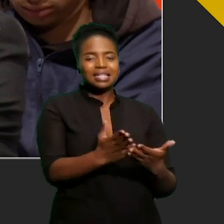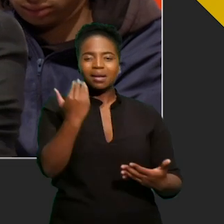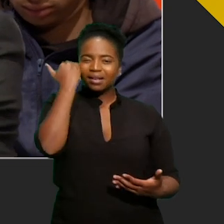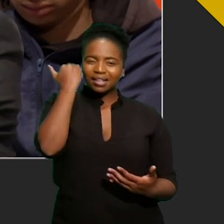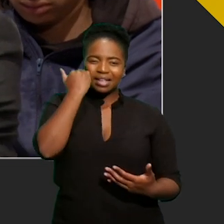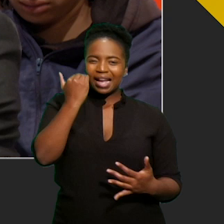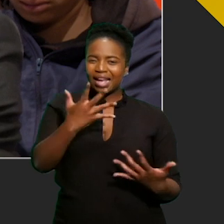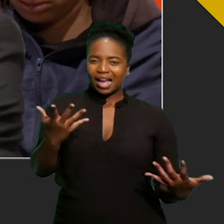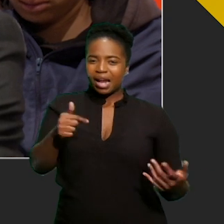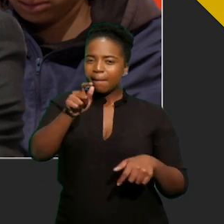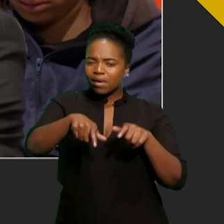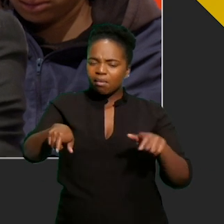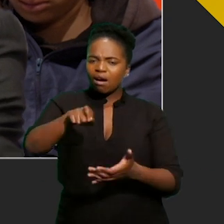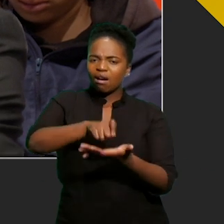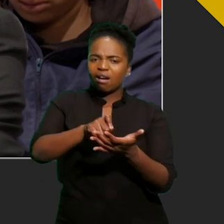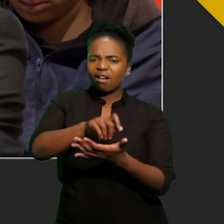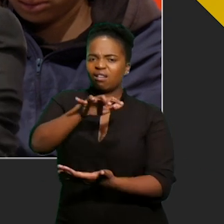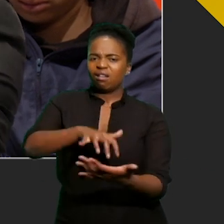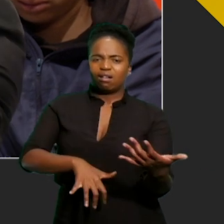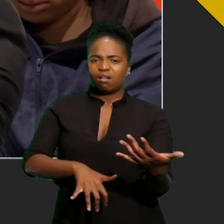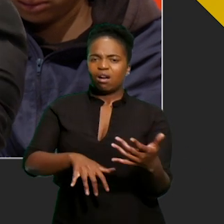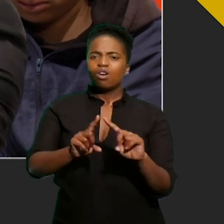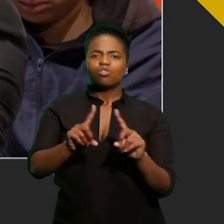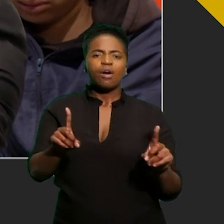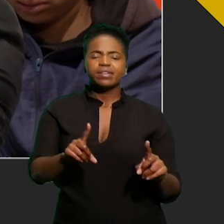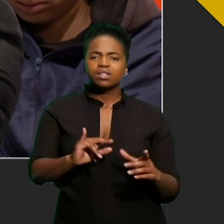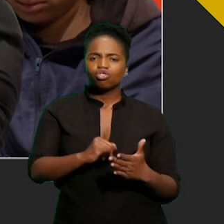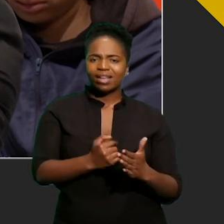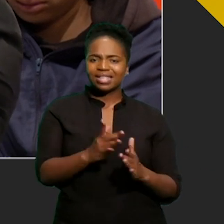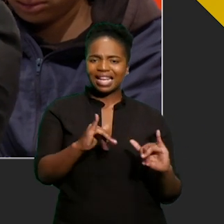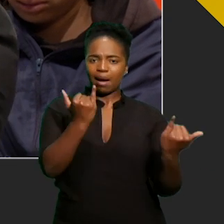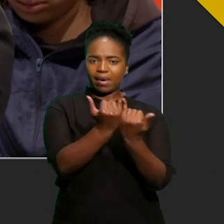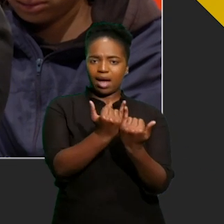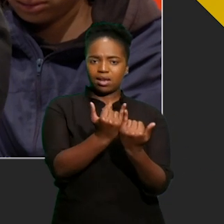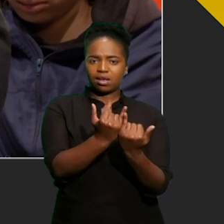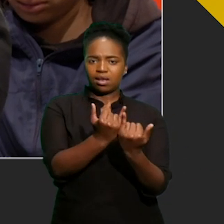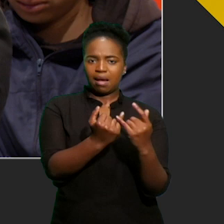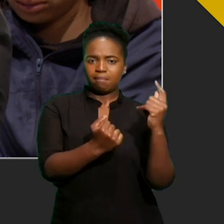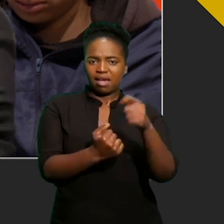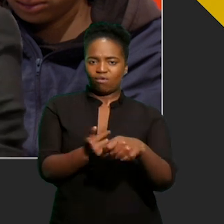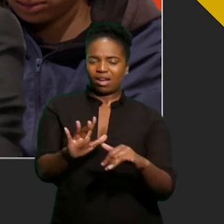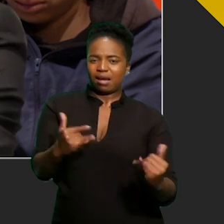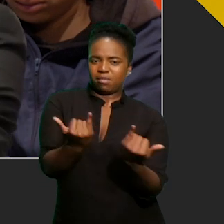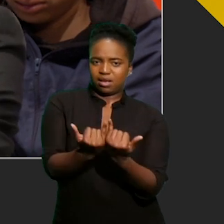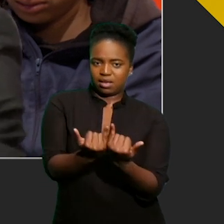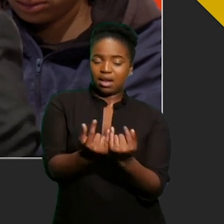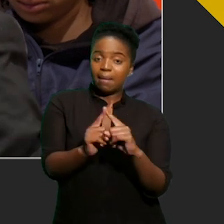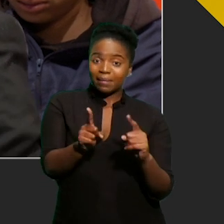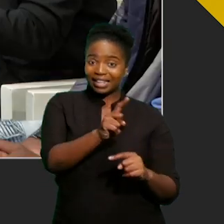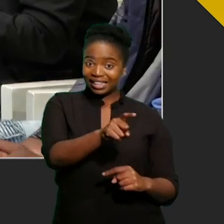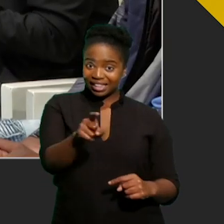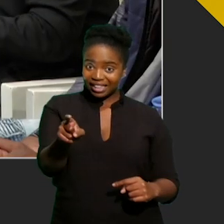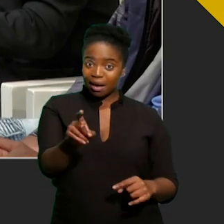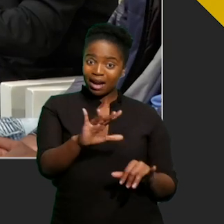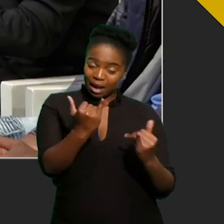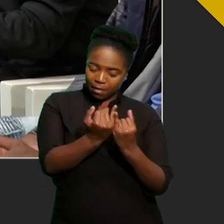can't you get journalists so that it doesn't just become their company that pays for their mistakes, but they too finally